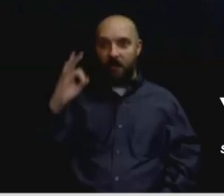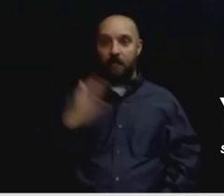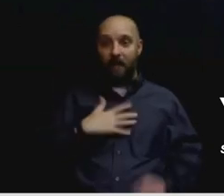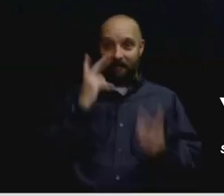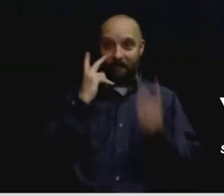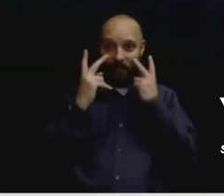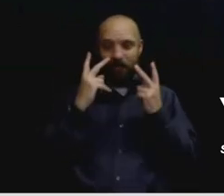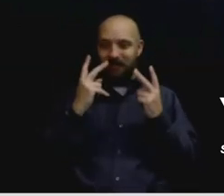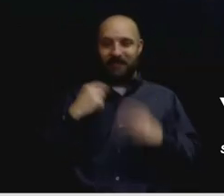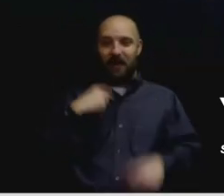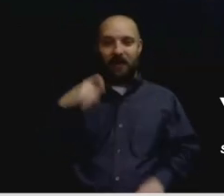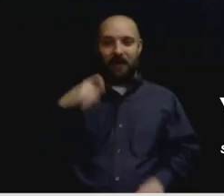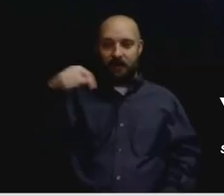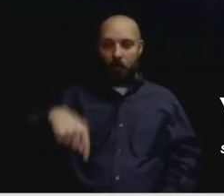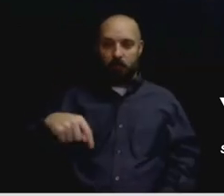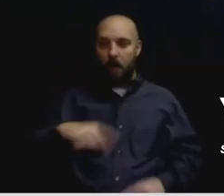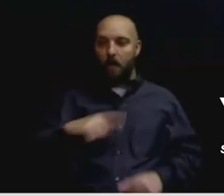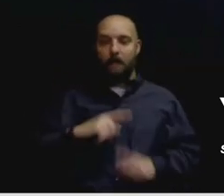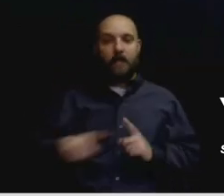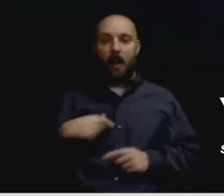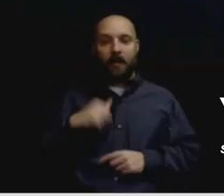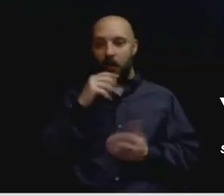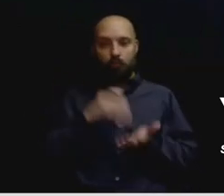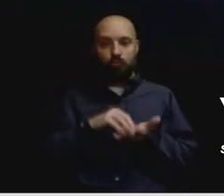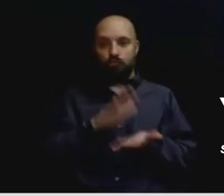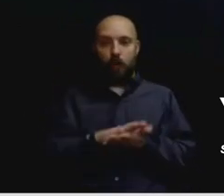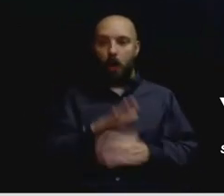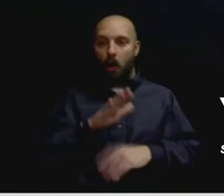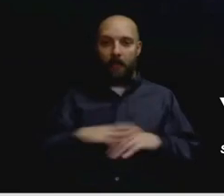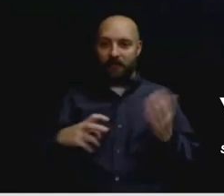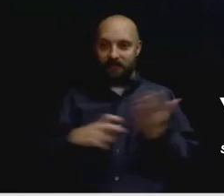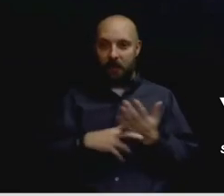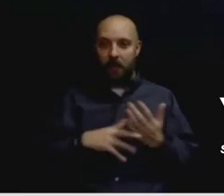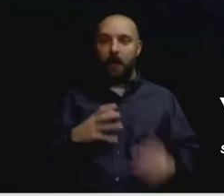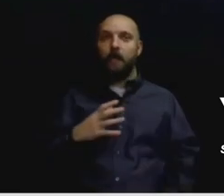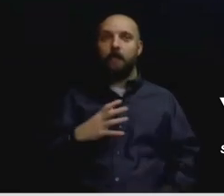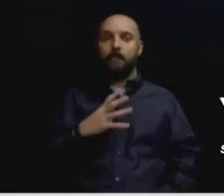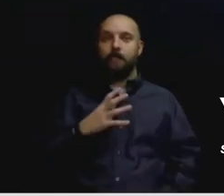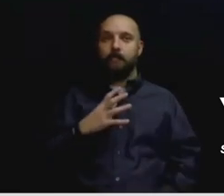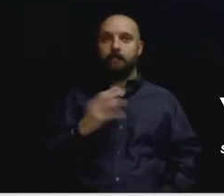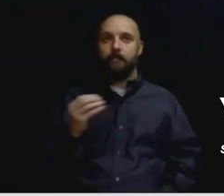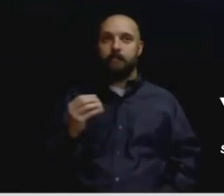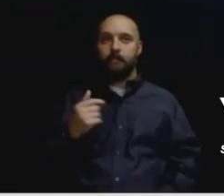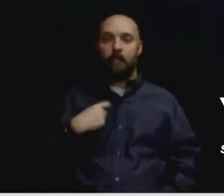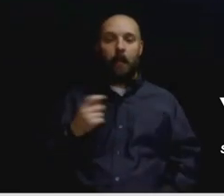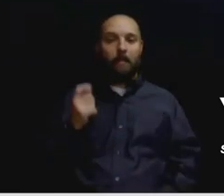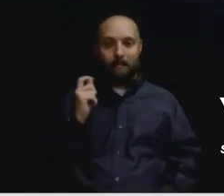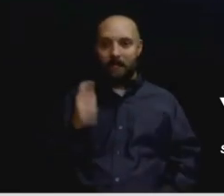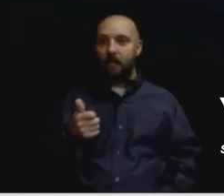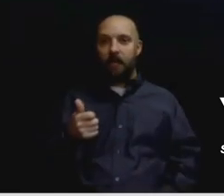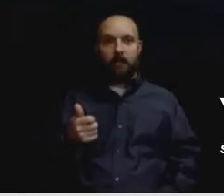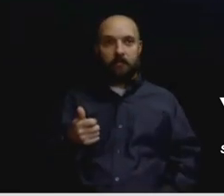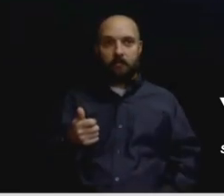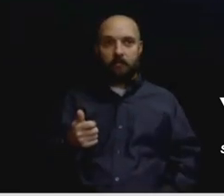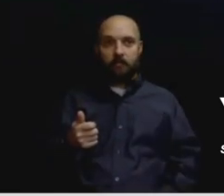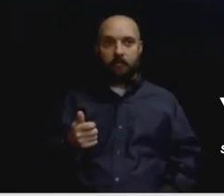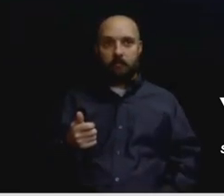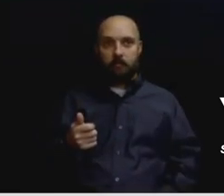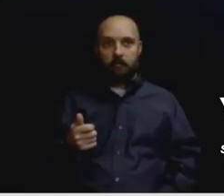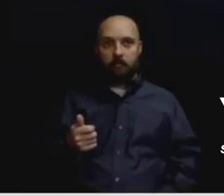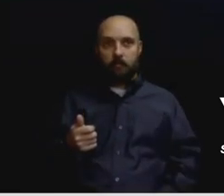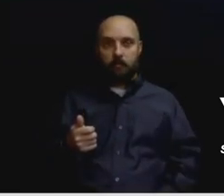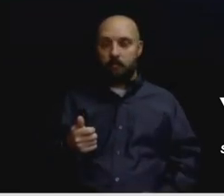sit downstairs, but I didn't write this on the ticket. And I immediately just went into